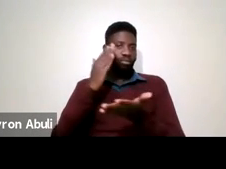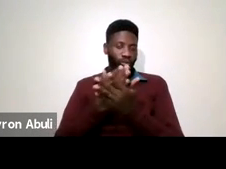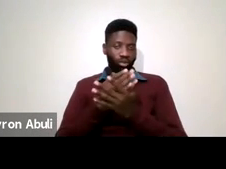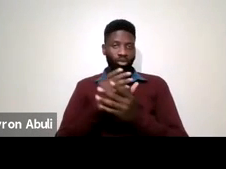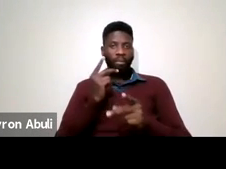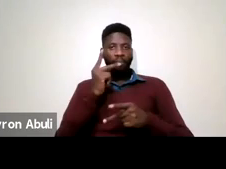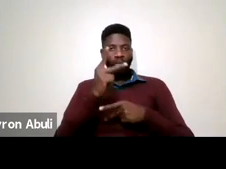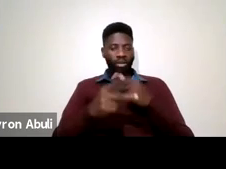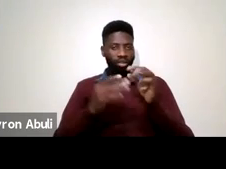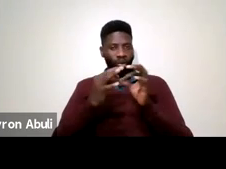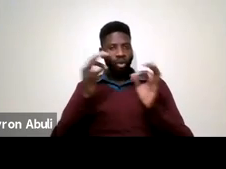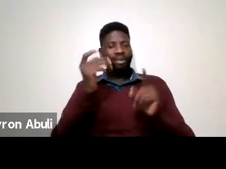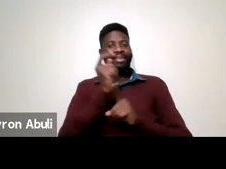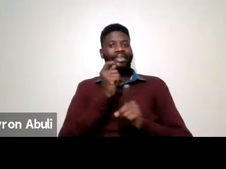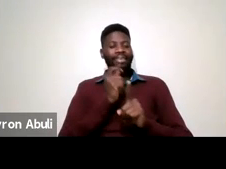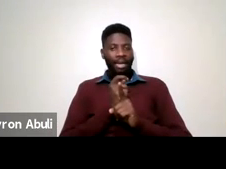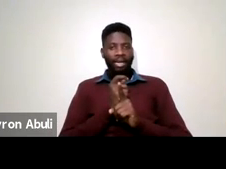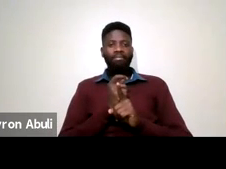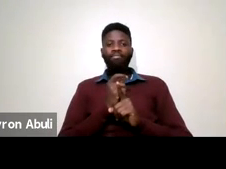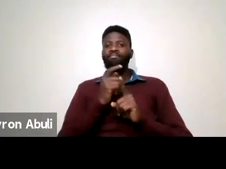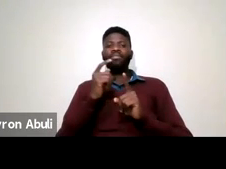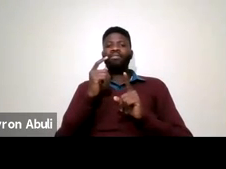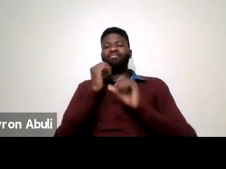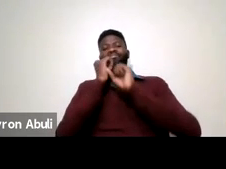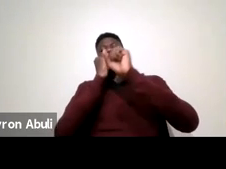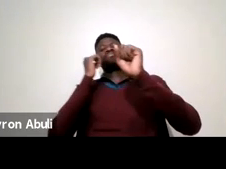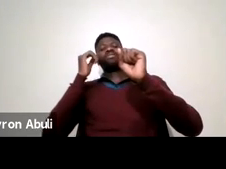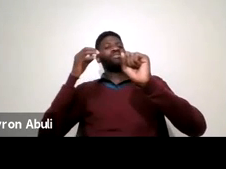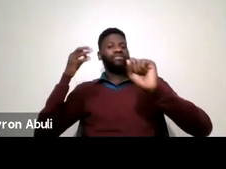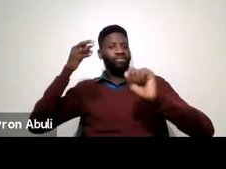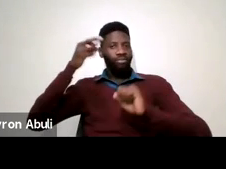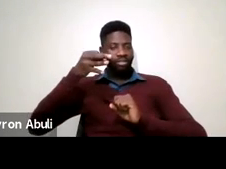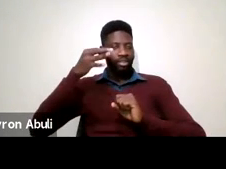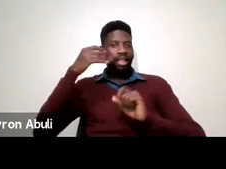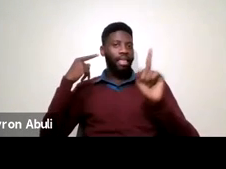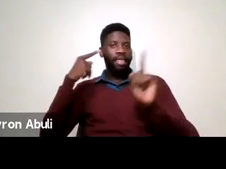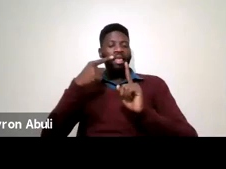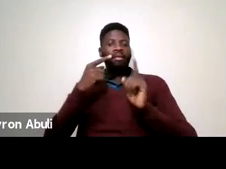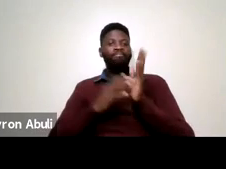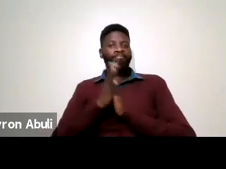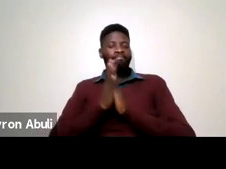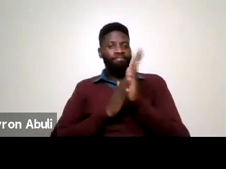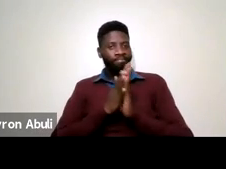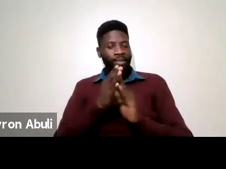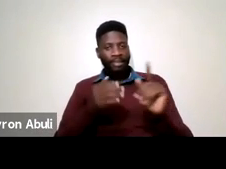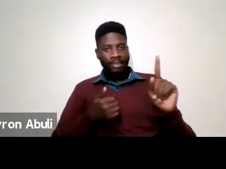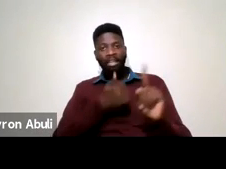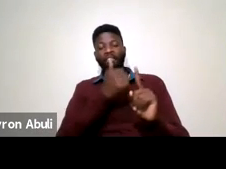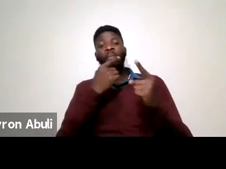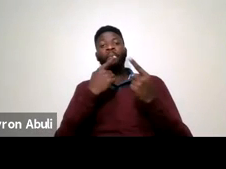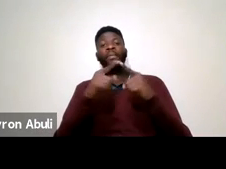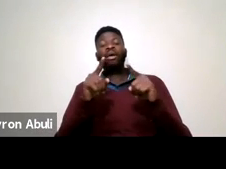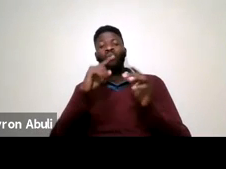it's forward-looking, it is futuristic, it is motivating oneself, but most importantly, it is the ability to turn your